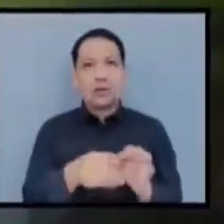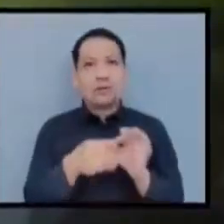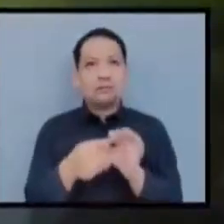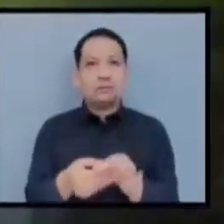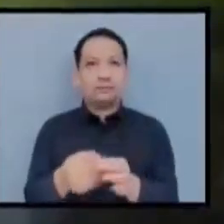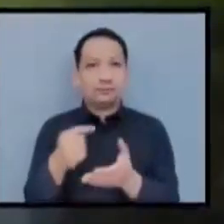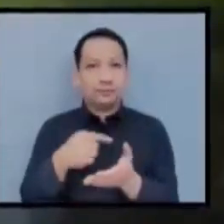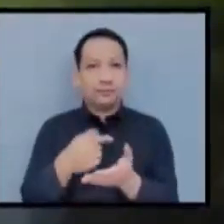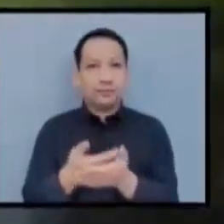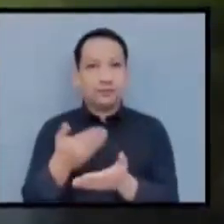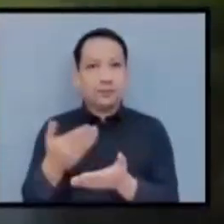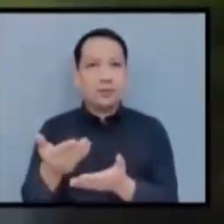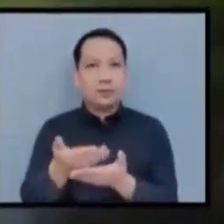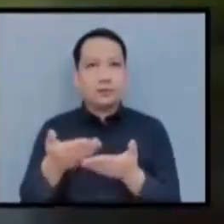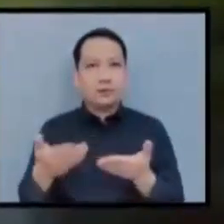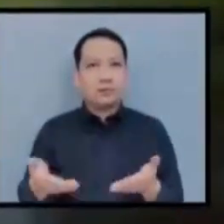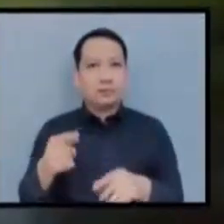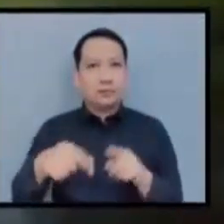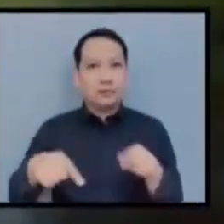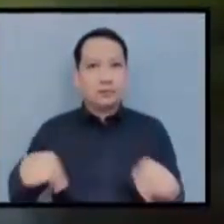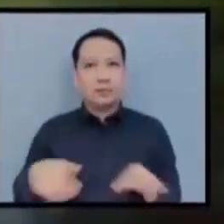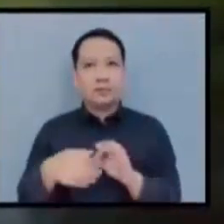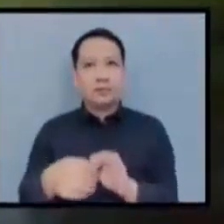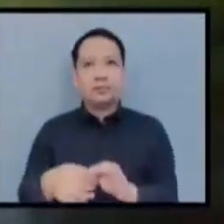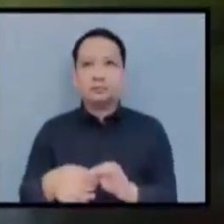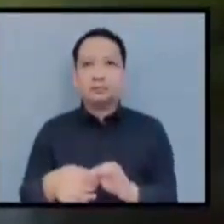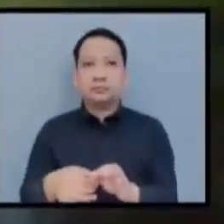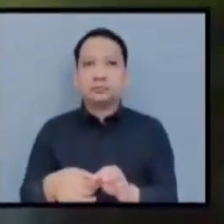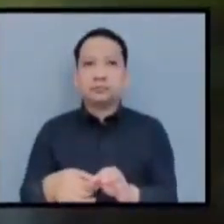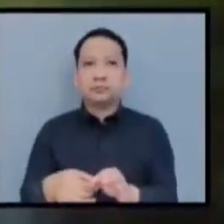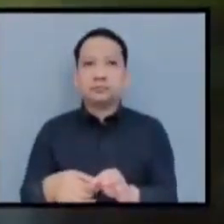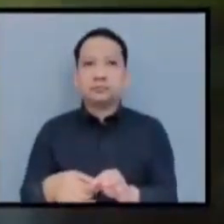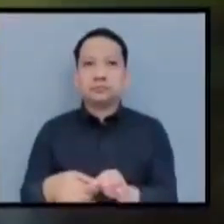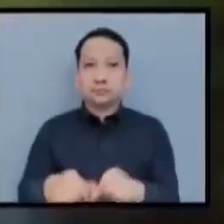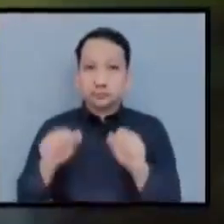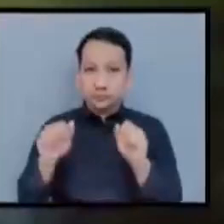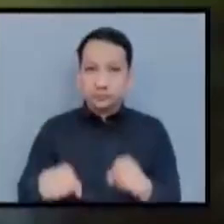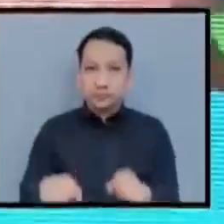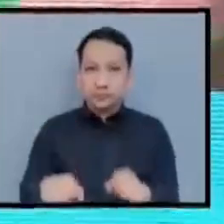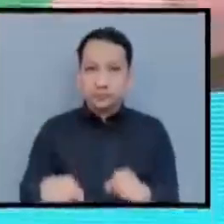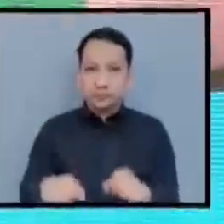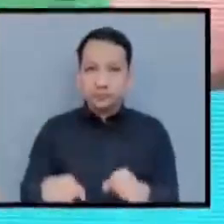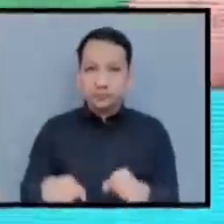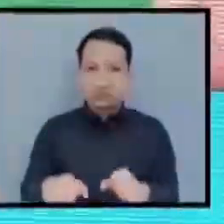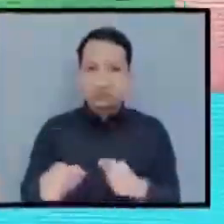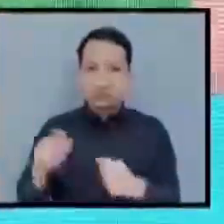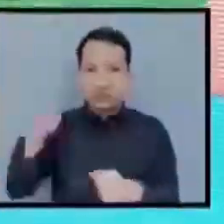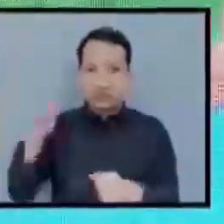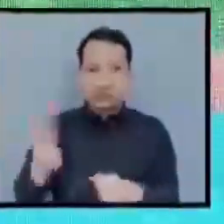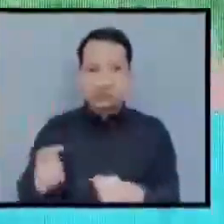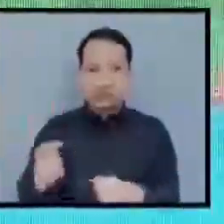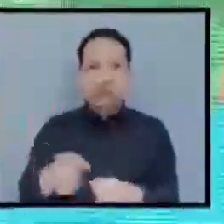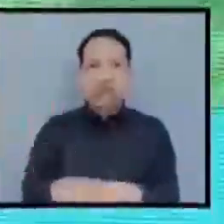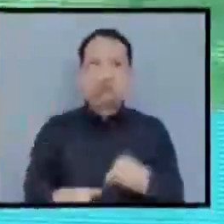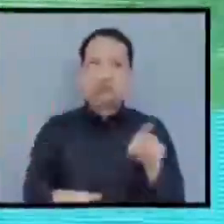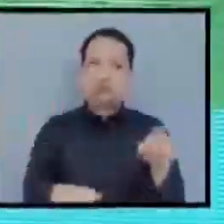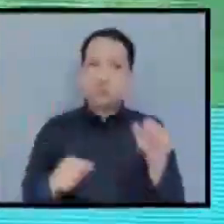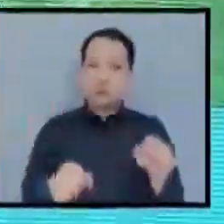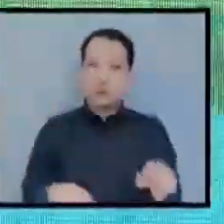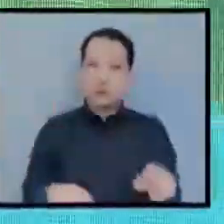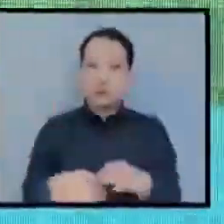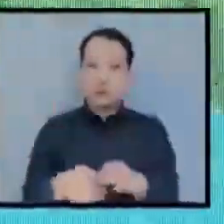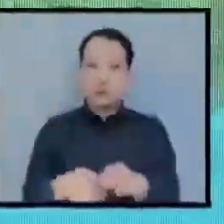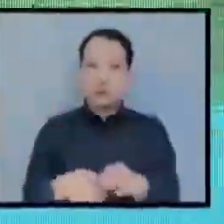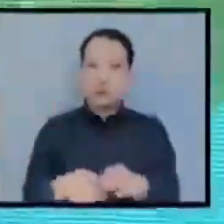ng mga gamit at iba pa. At higit sa lahat, pwede rin daw gawing investment. For you to be able to earn through